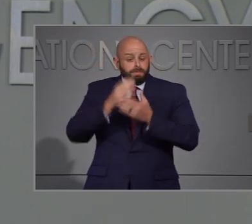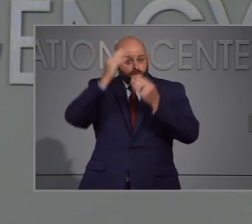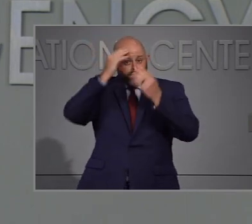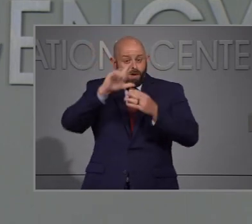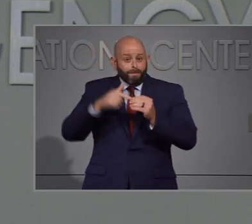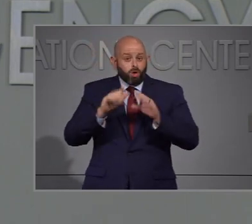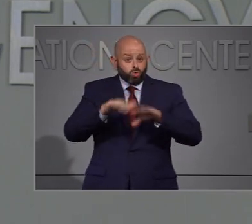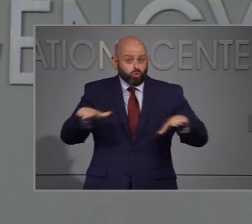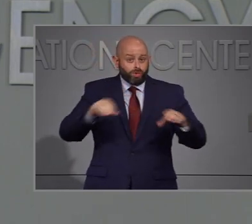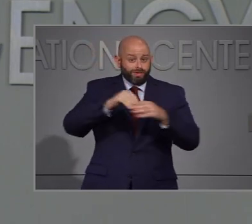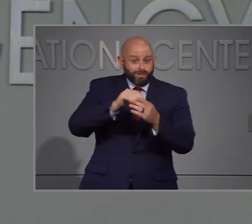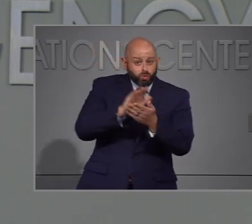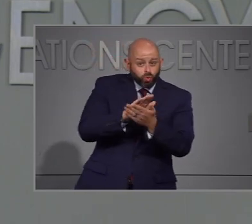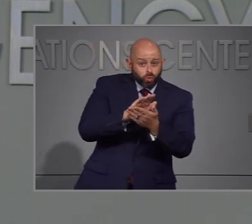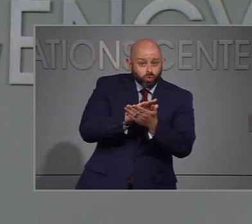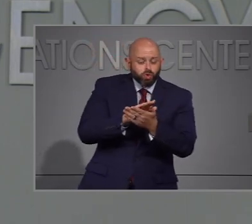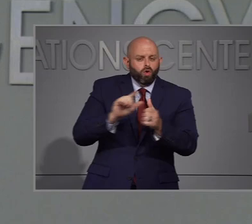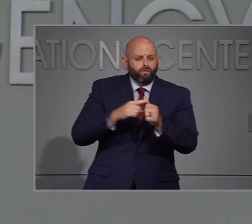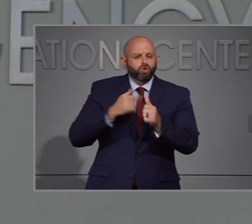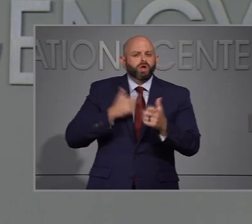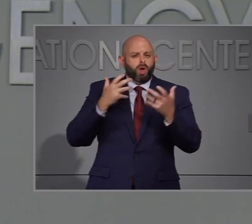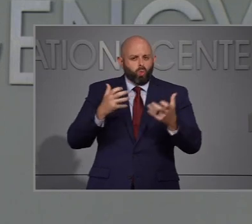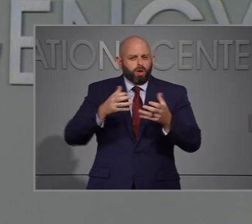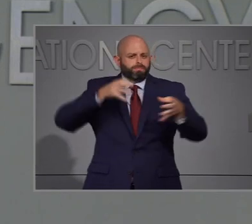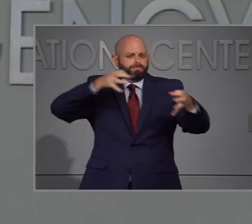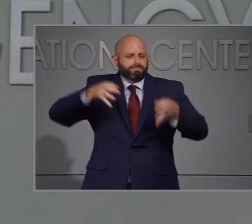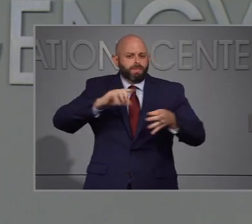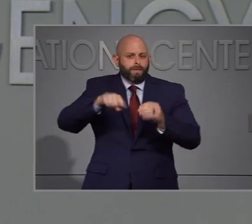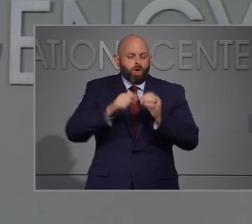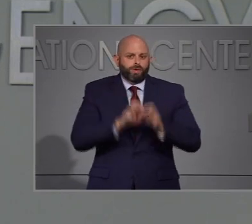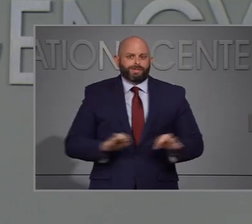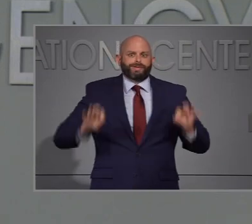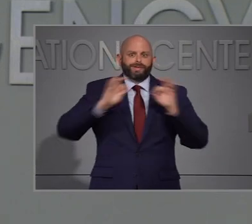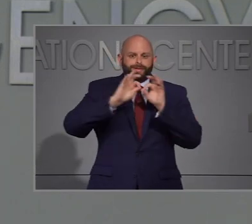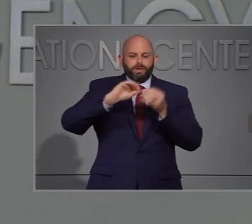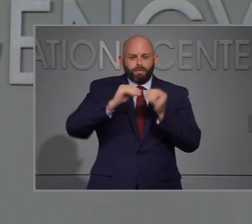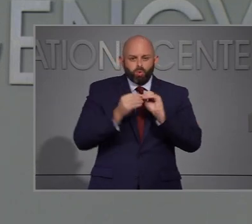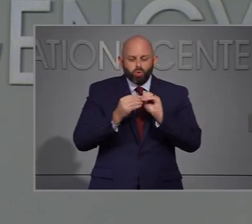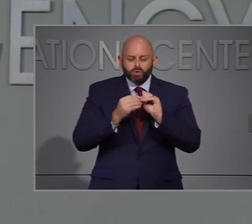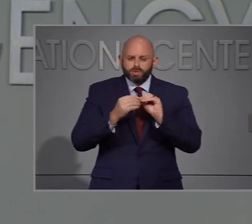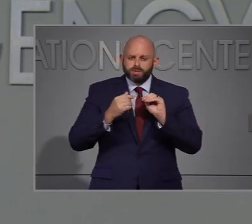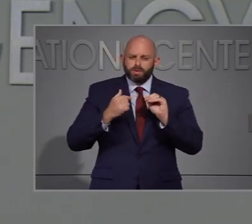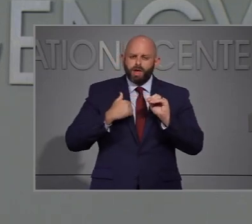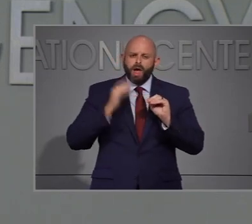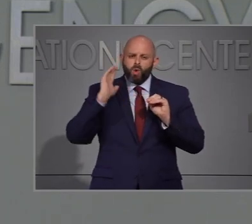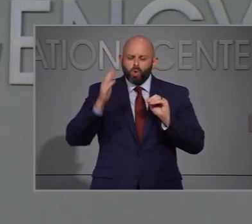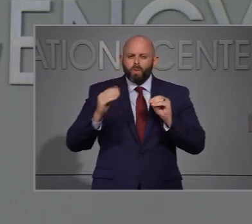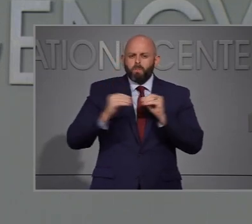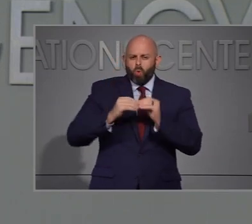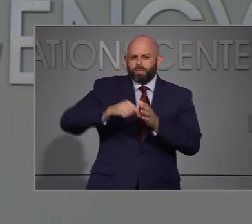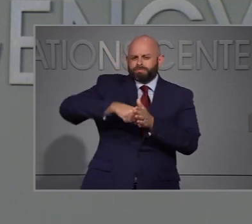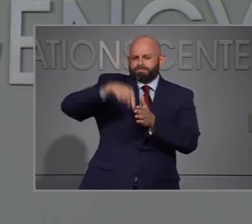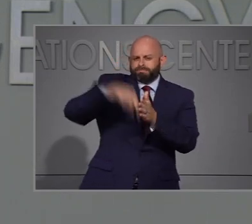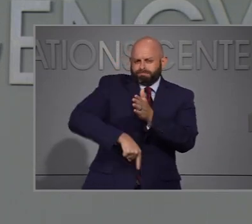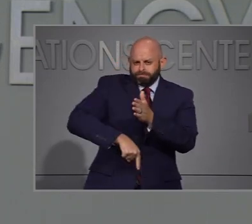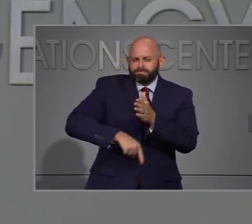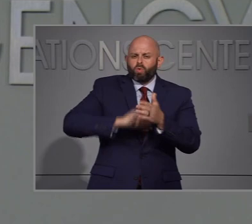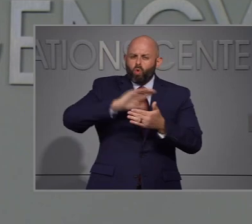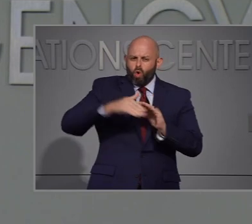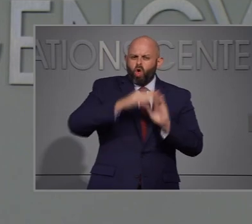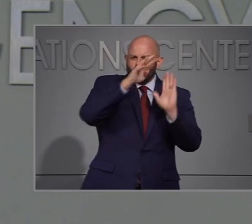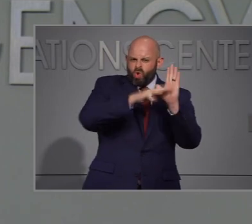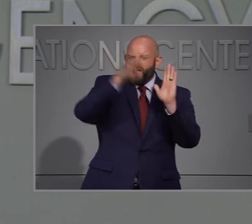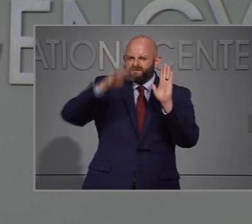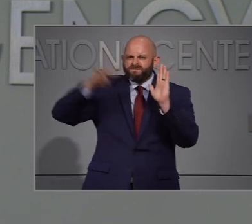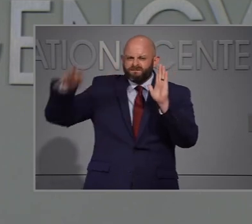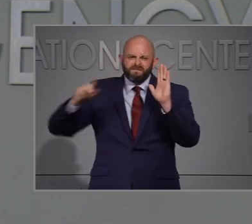quick update on our key metrics. I'll do a deeper dive with all the graphs later this week, but in summary, our trends